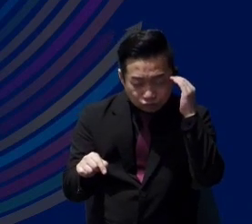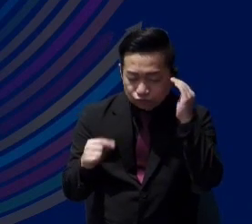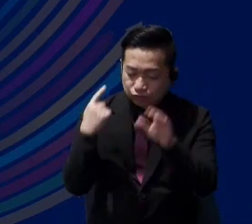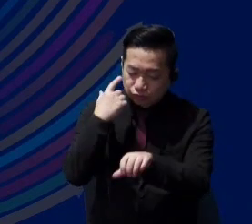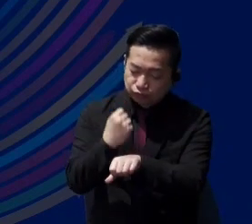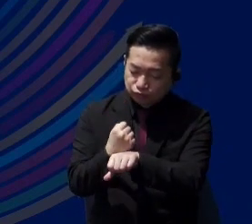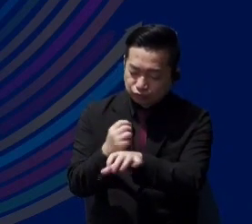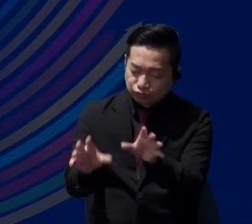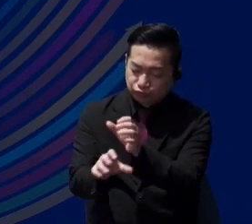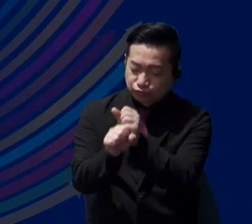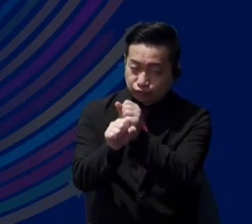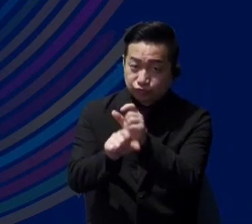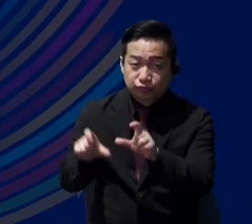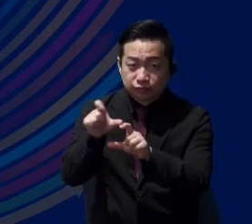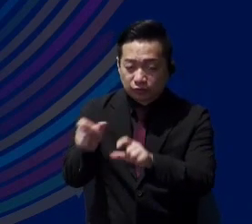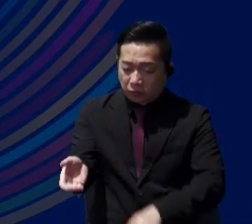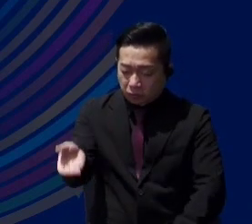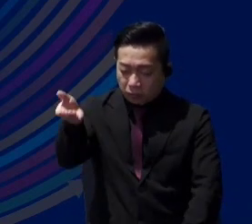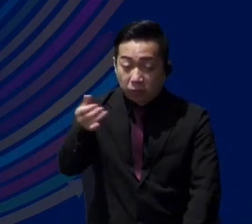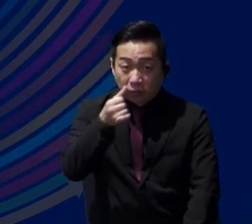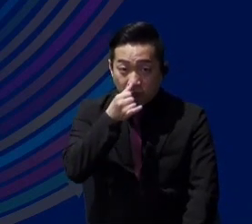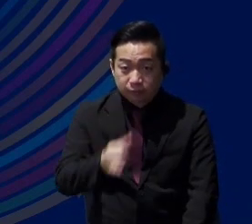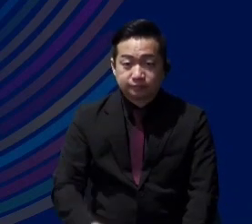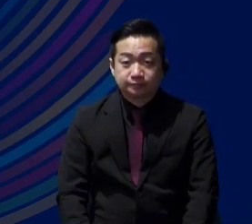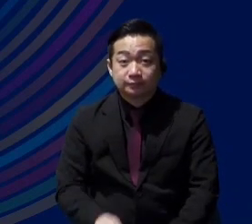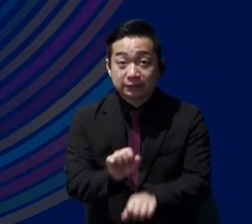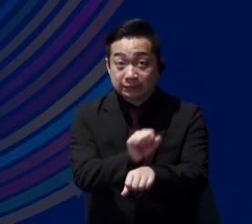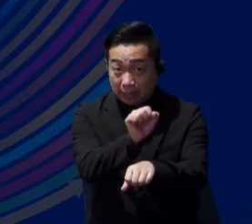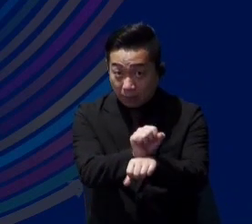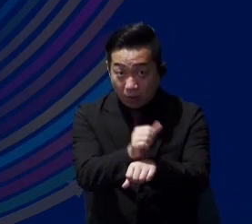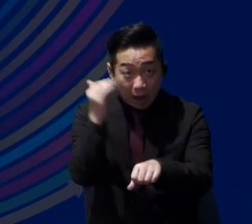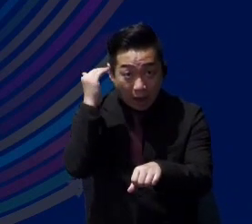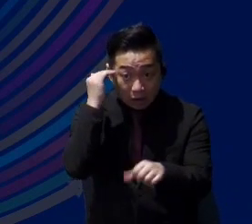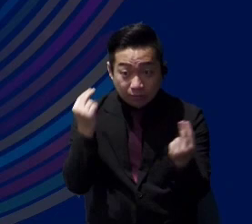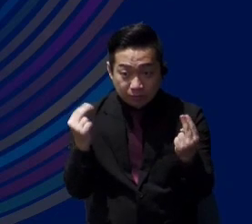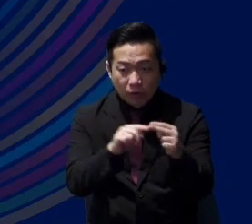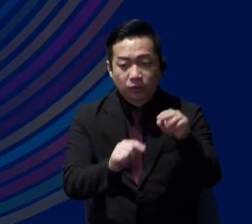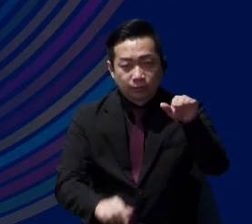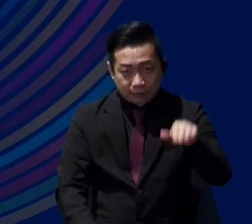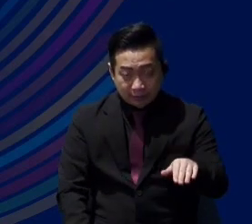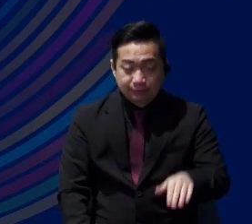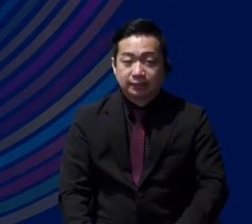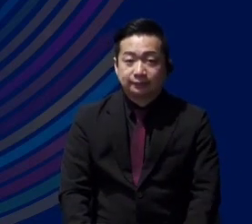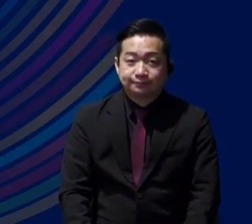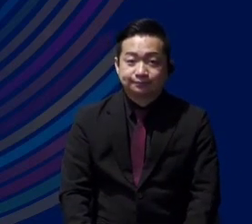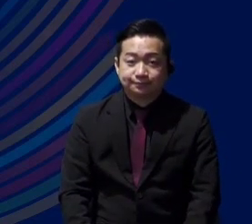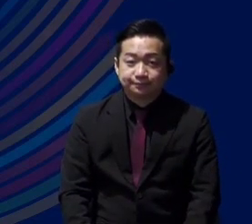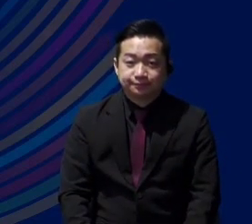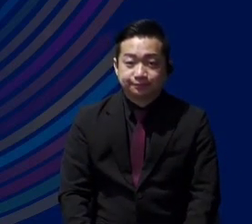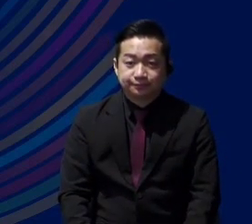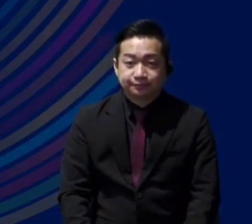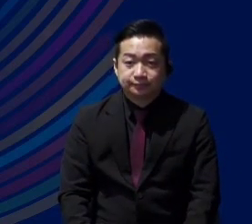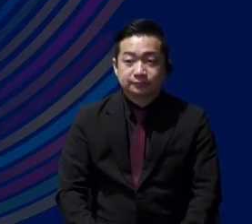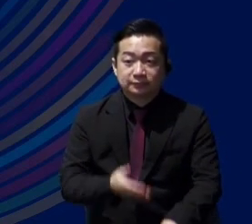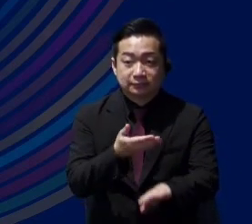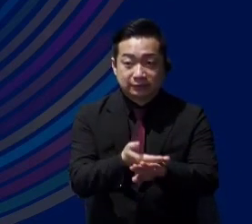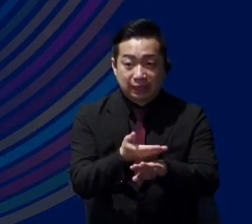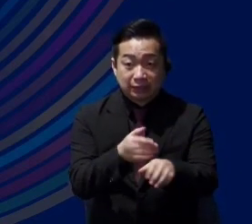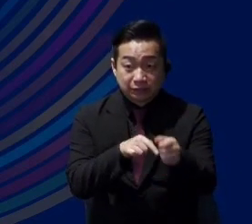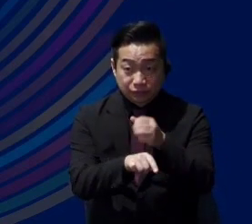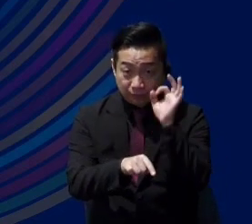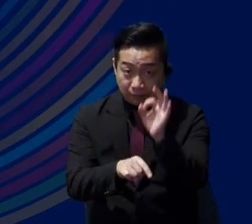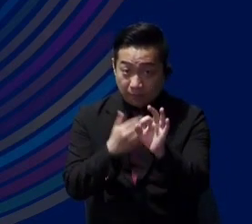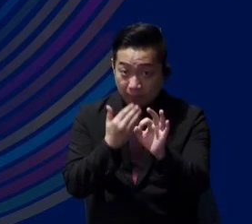Singapore is lower than you, and go to the all other causes. And look to the COVID.